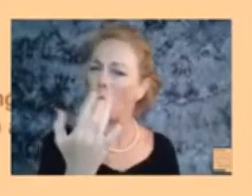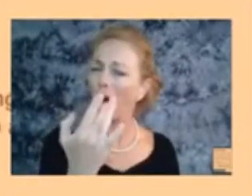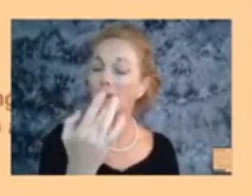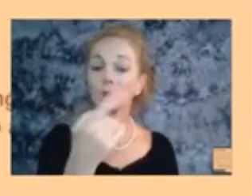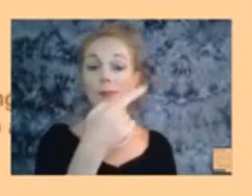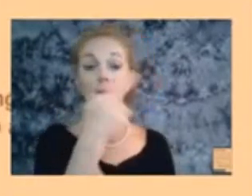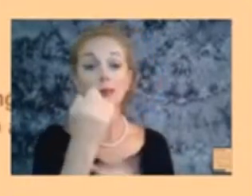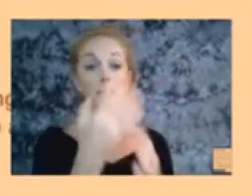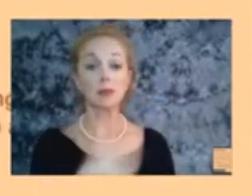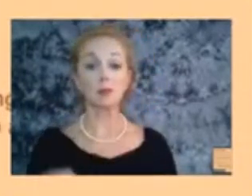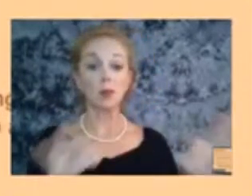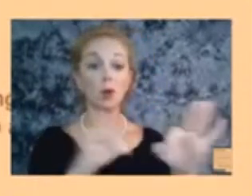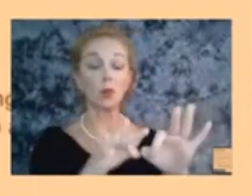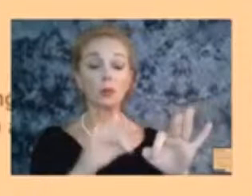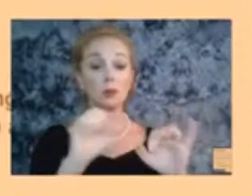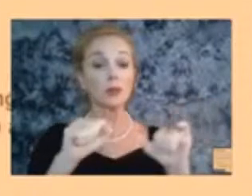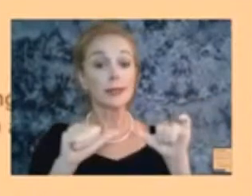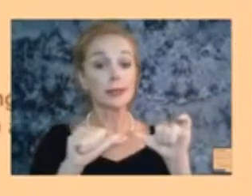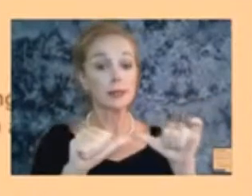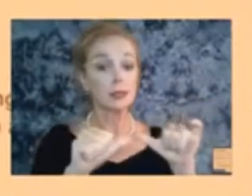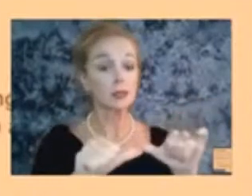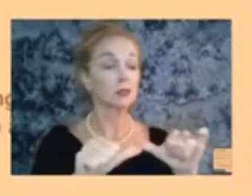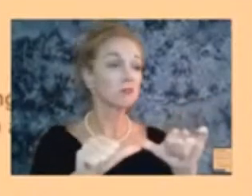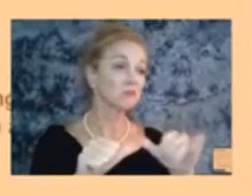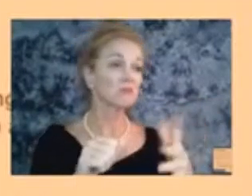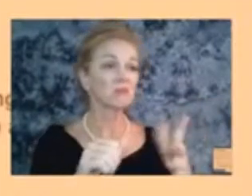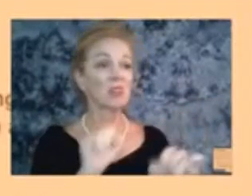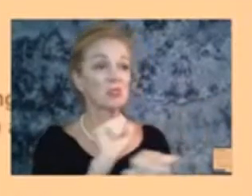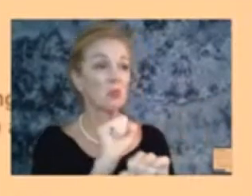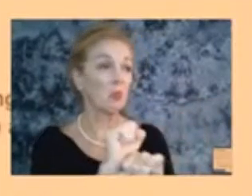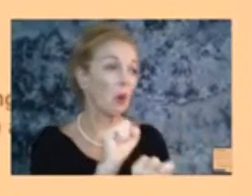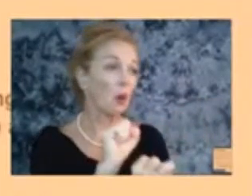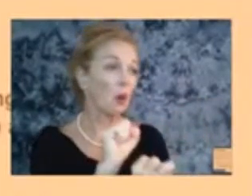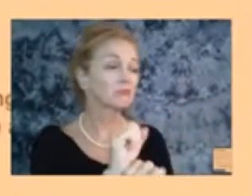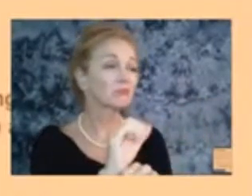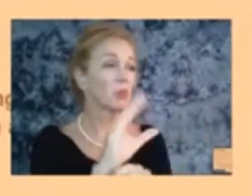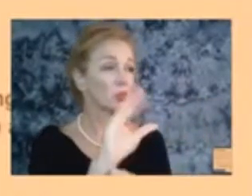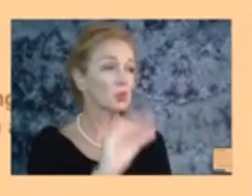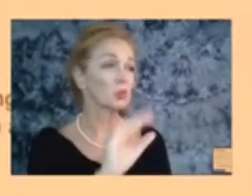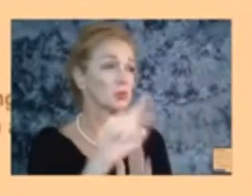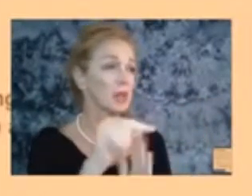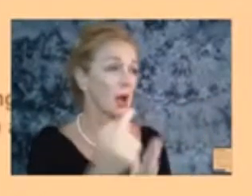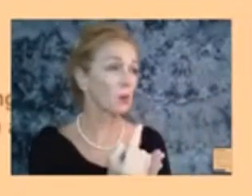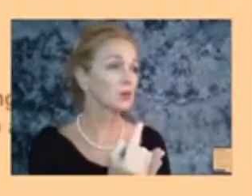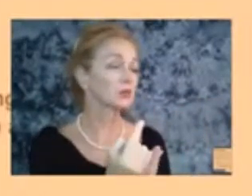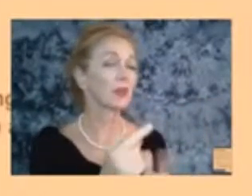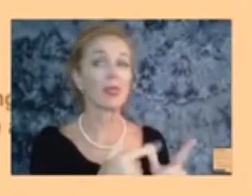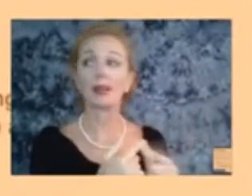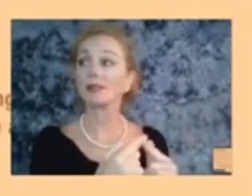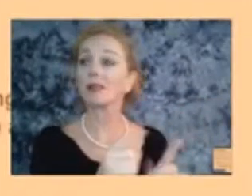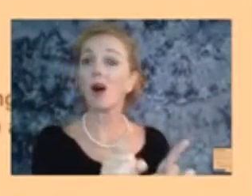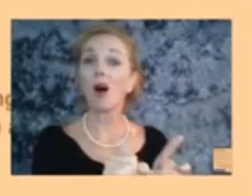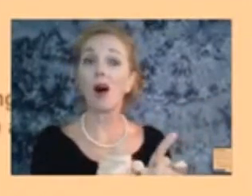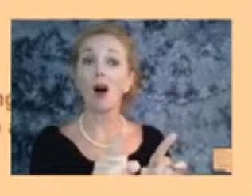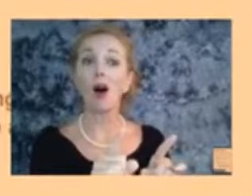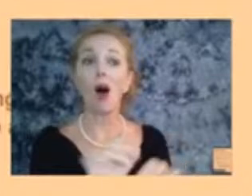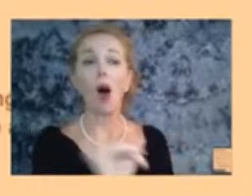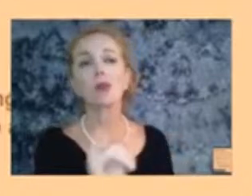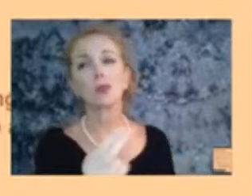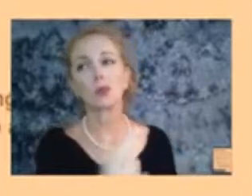along and just have employees work at their reduced hours. And then they can also use the local emergency leave to supplement and keep them in